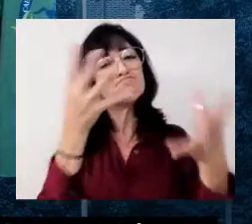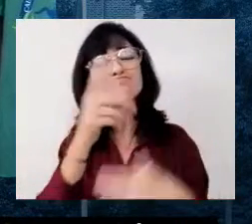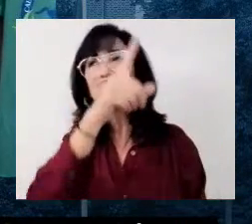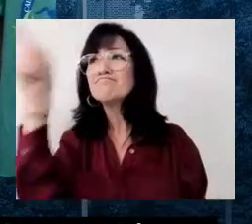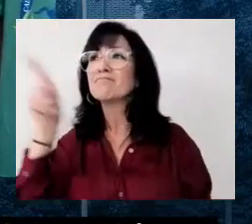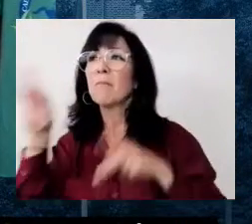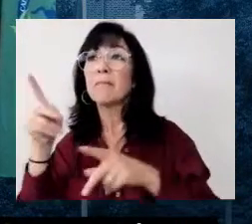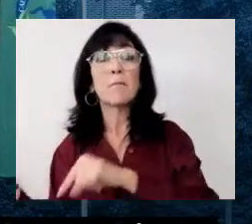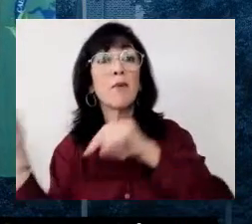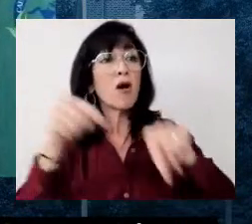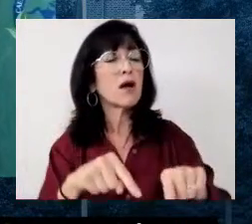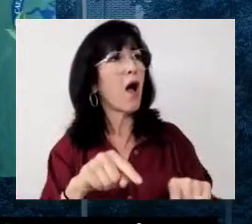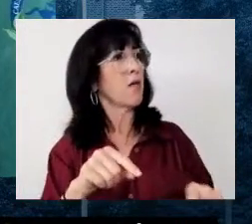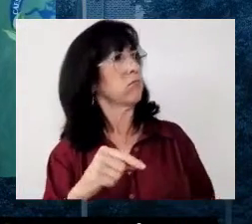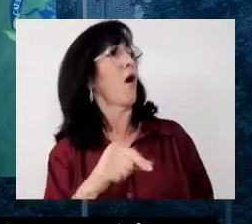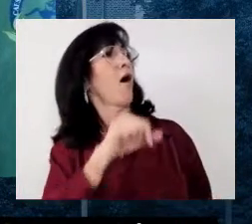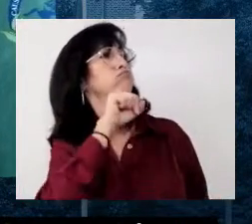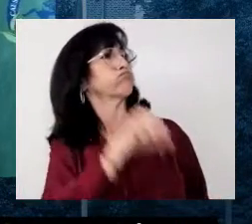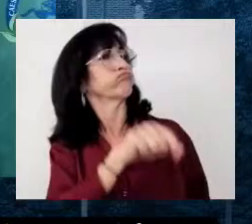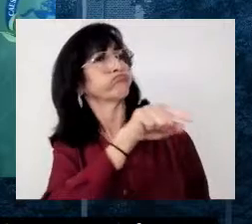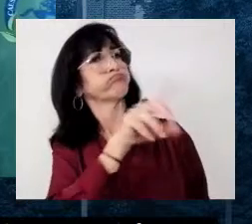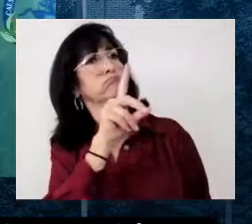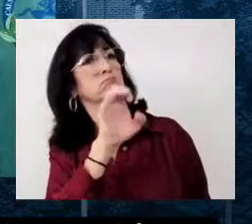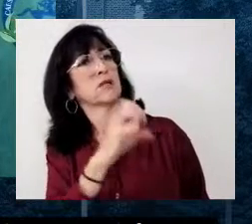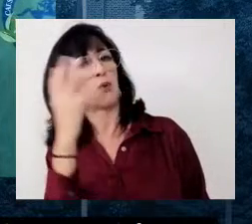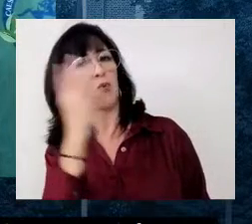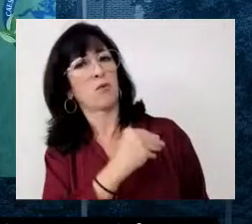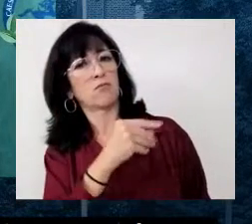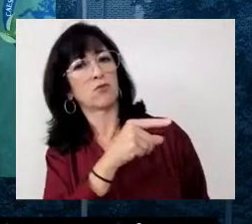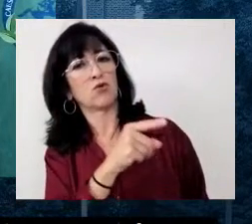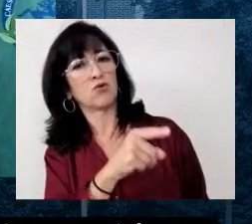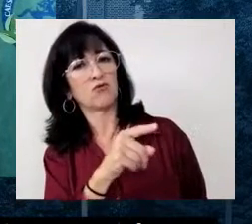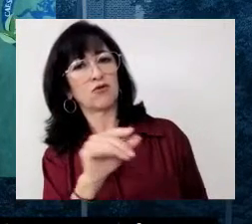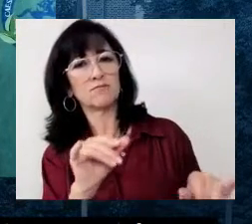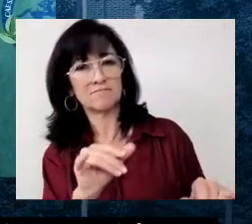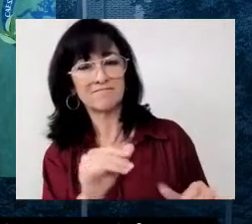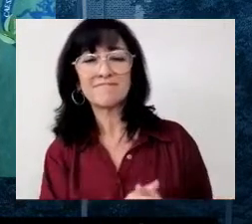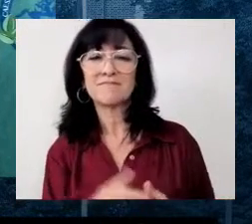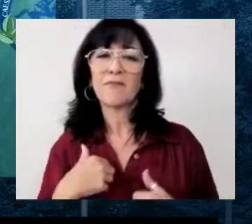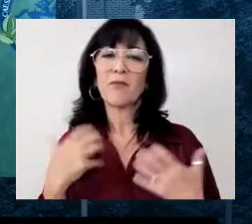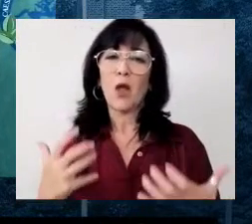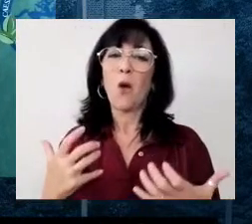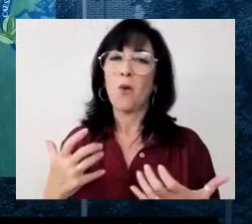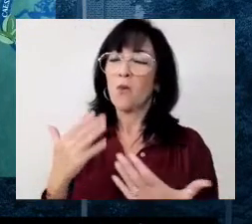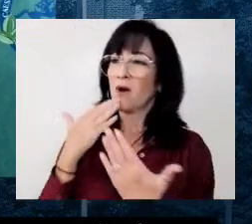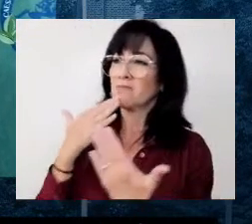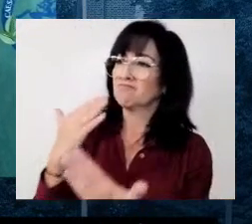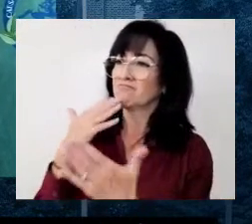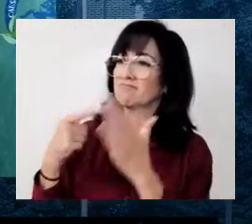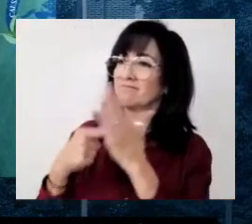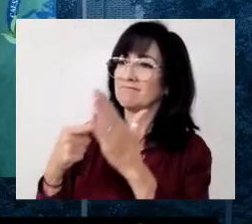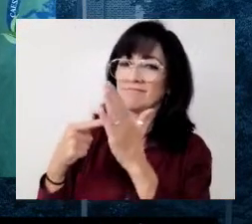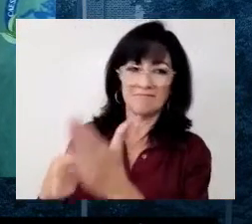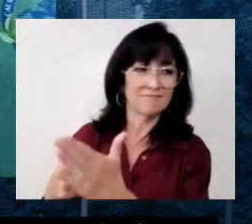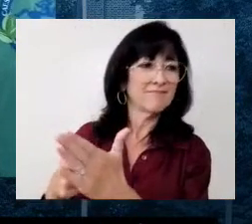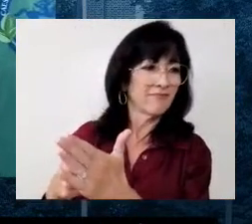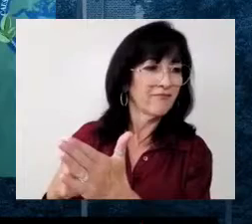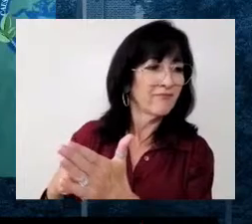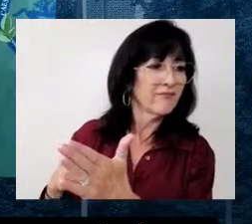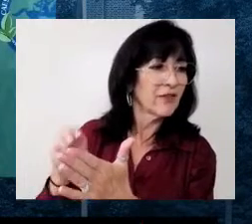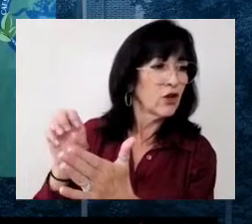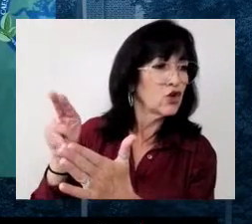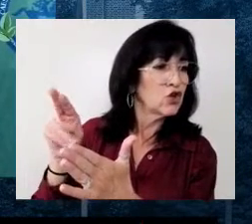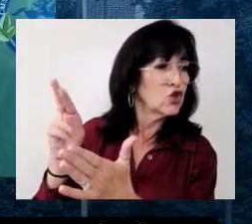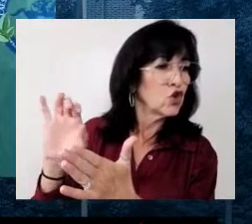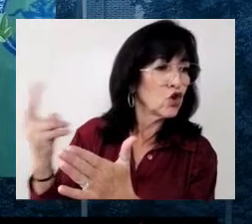visitors. I would like to recognize Representative Urick, who's here. This is his district. We appreciate the partnership we have with him